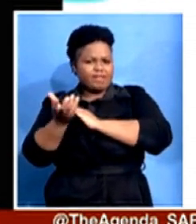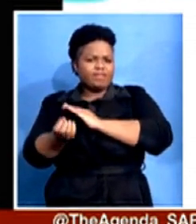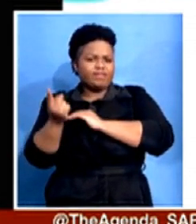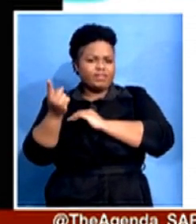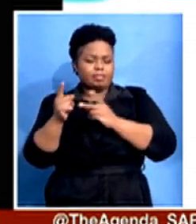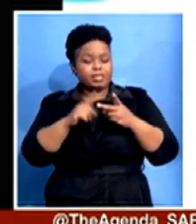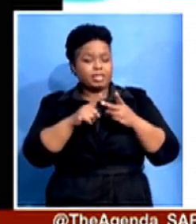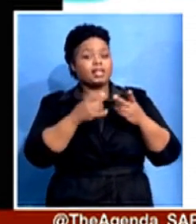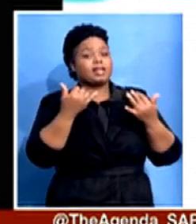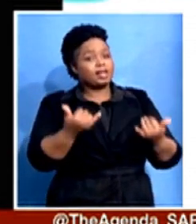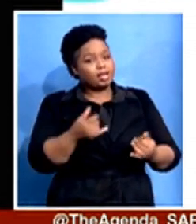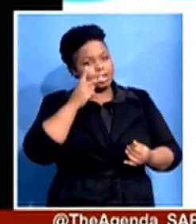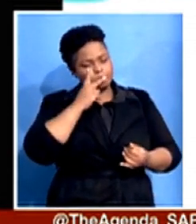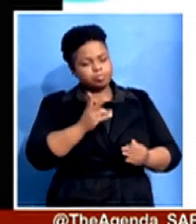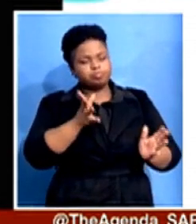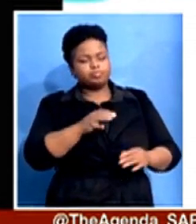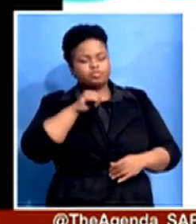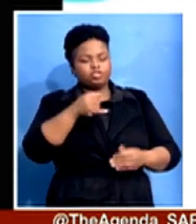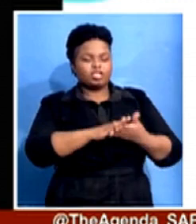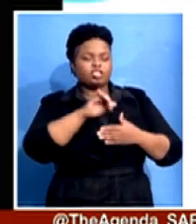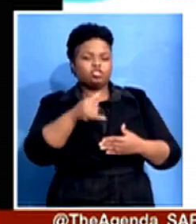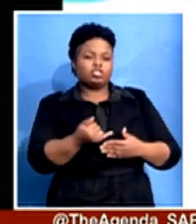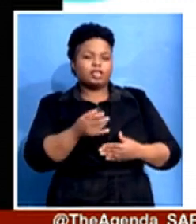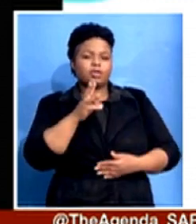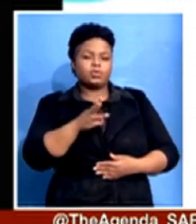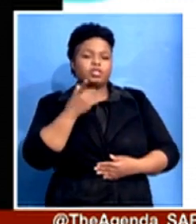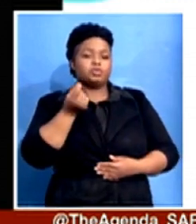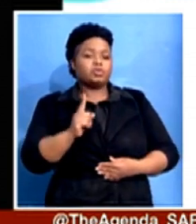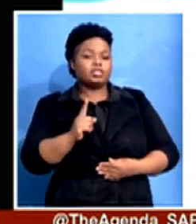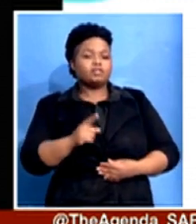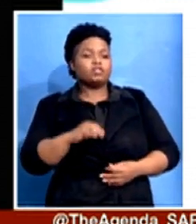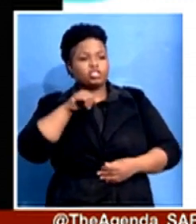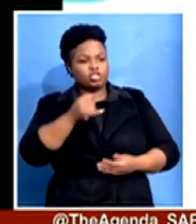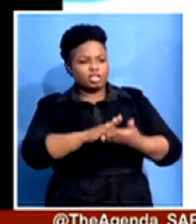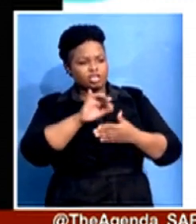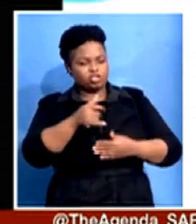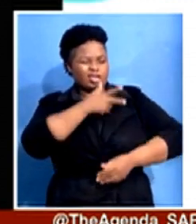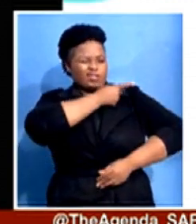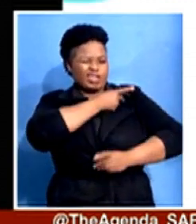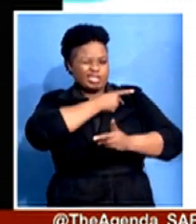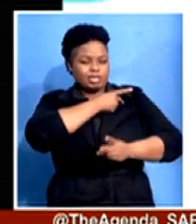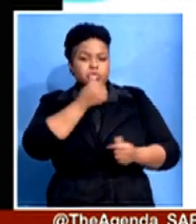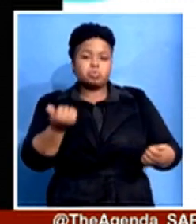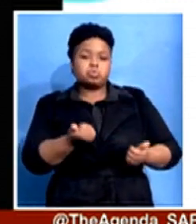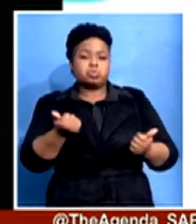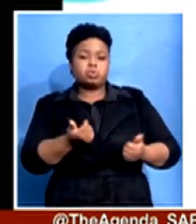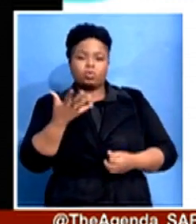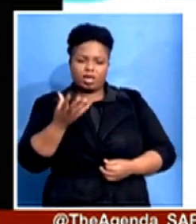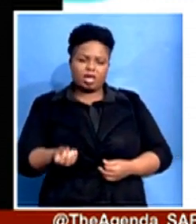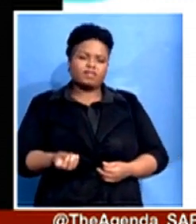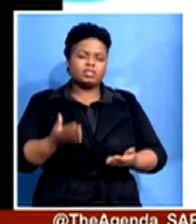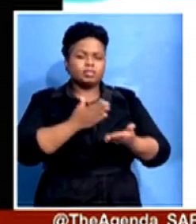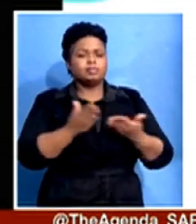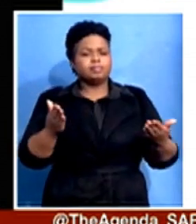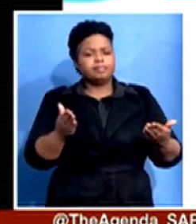a fill and finish for the J&J vaccine. So there's already, some capability that